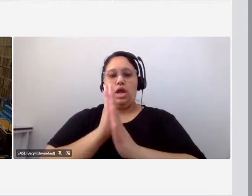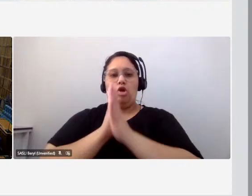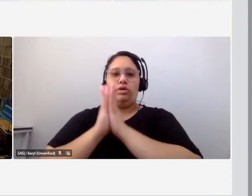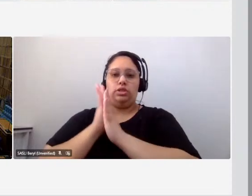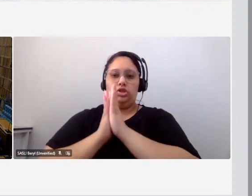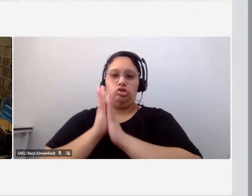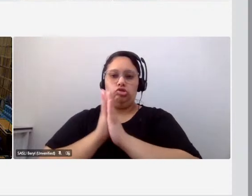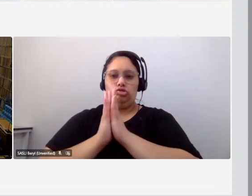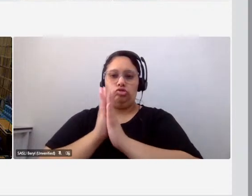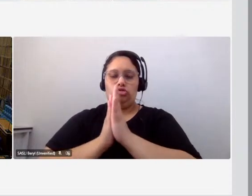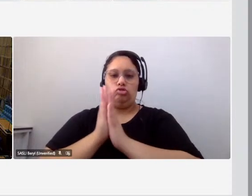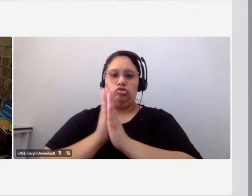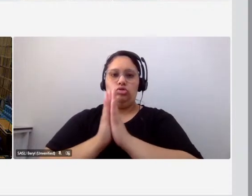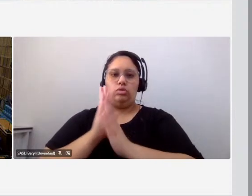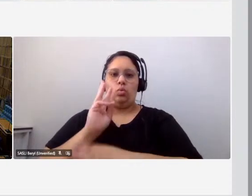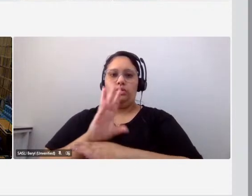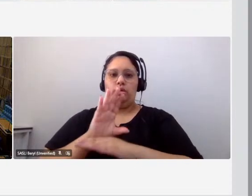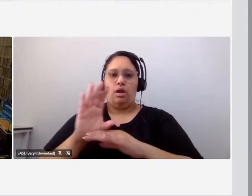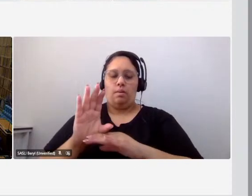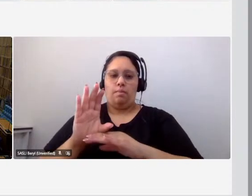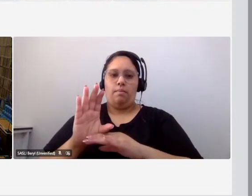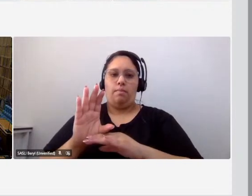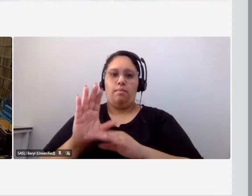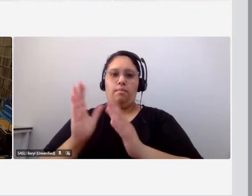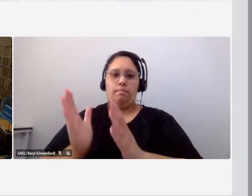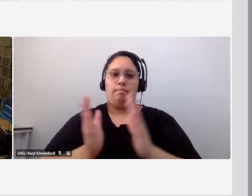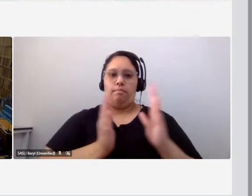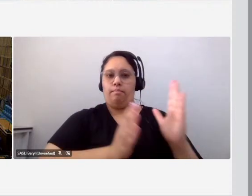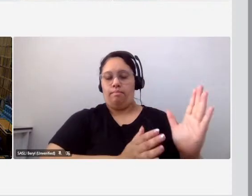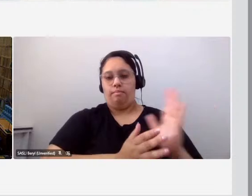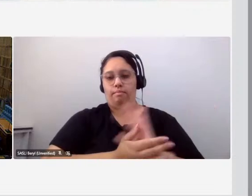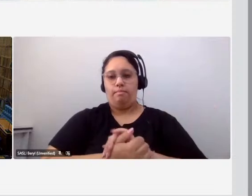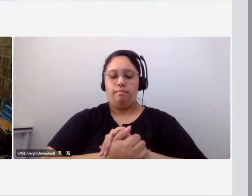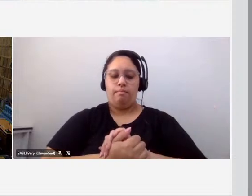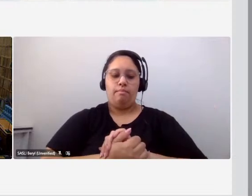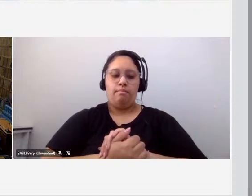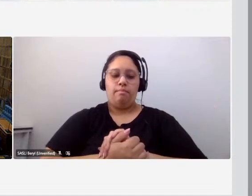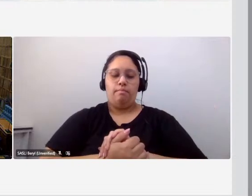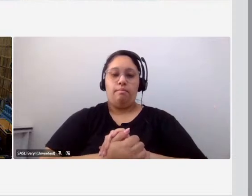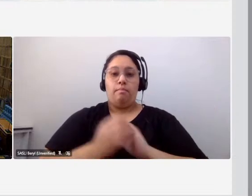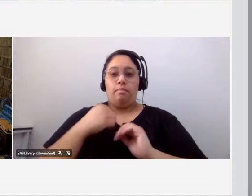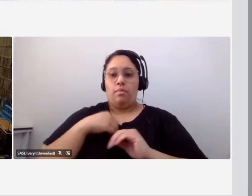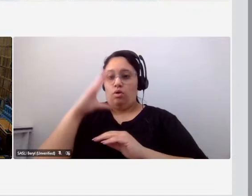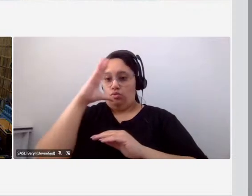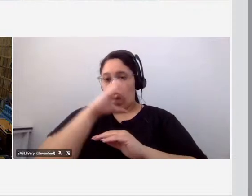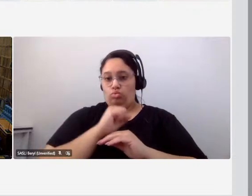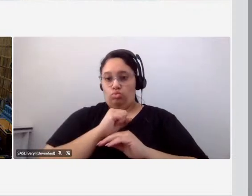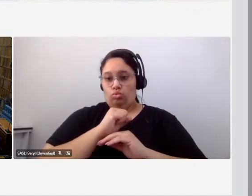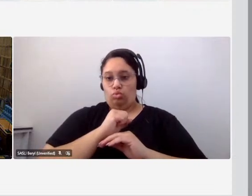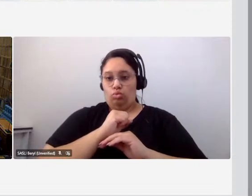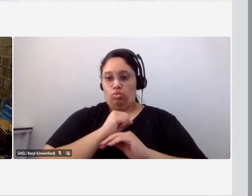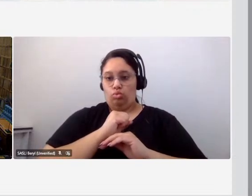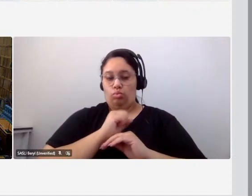Heritage Western Cape. Once again, I'm assuming that the